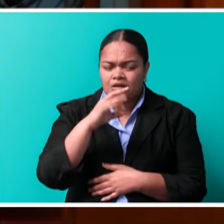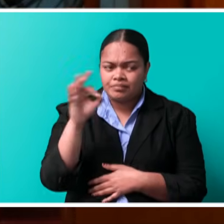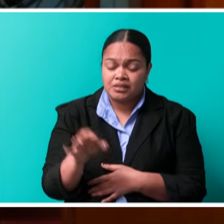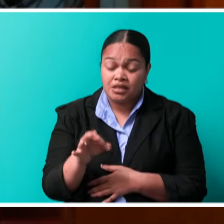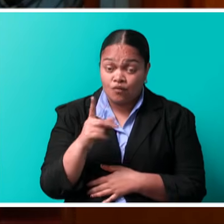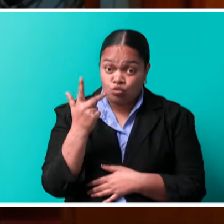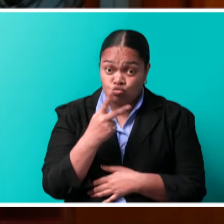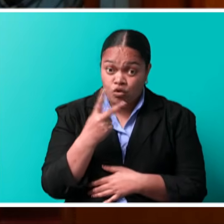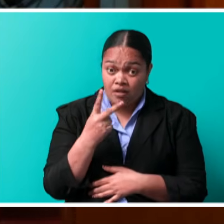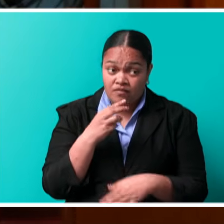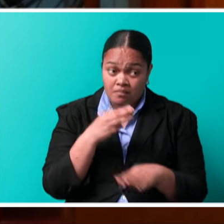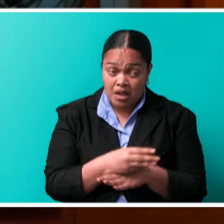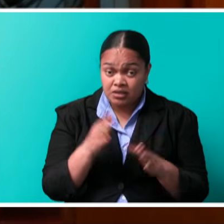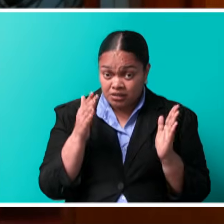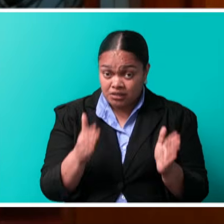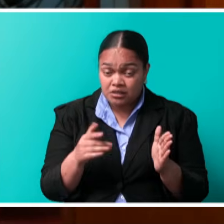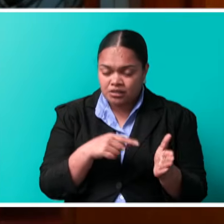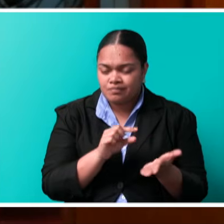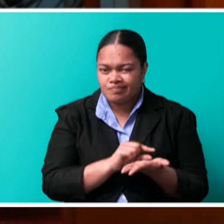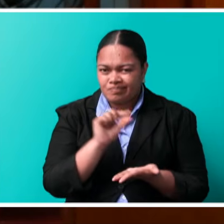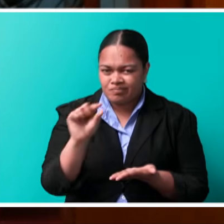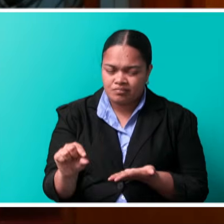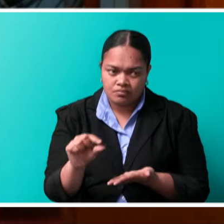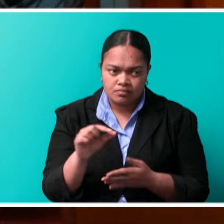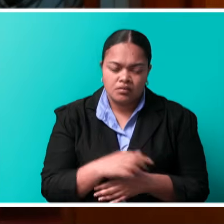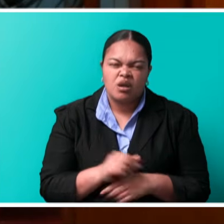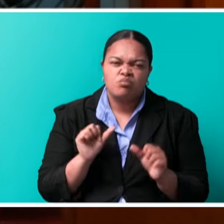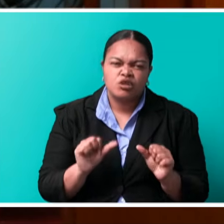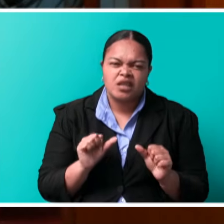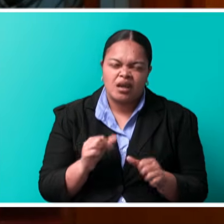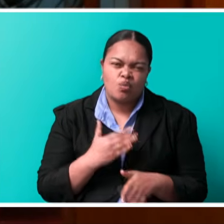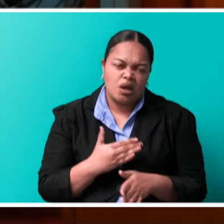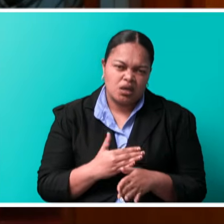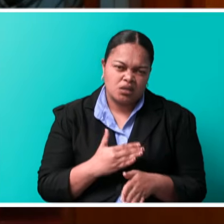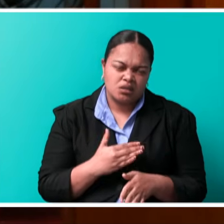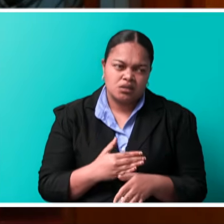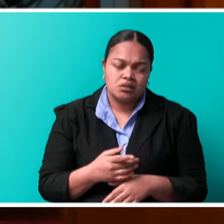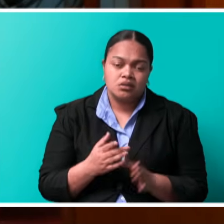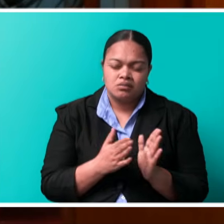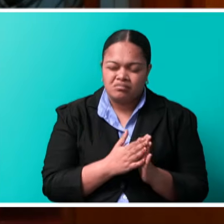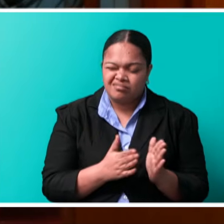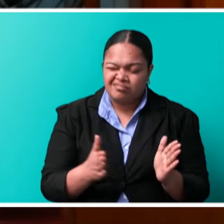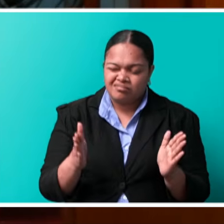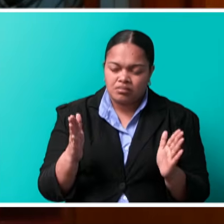months is interim relief to protect jobs during a period of higher